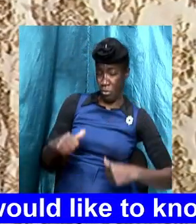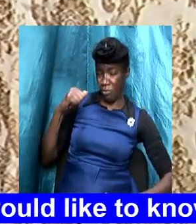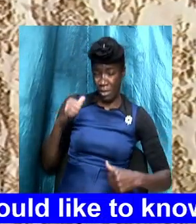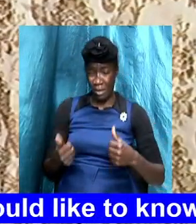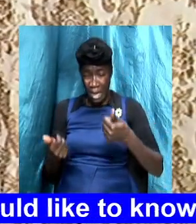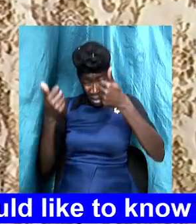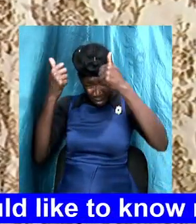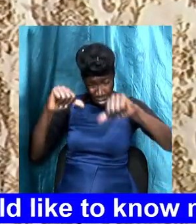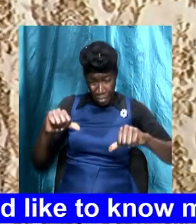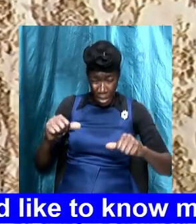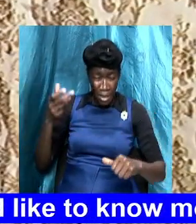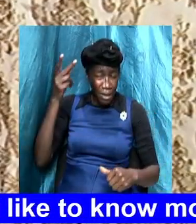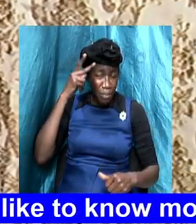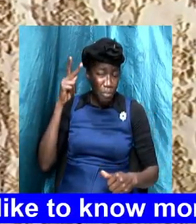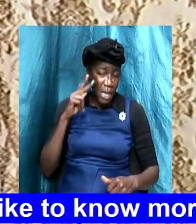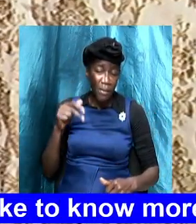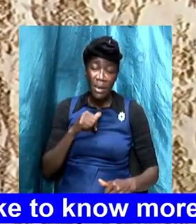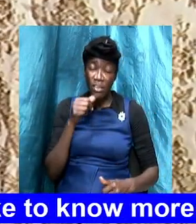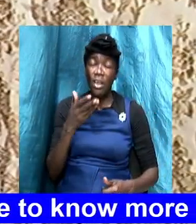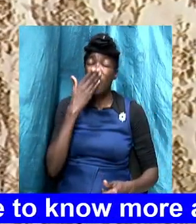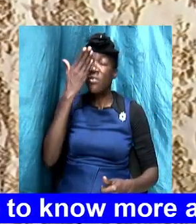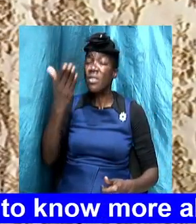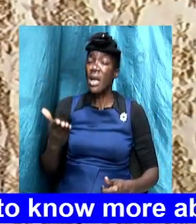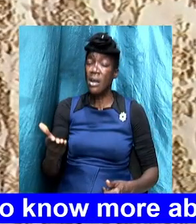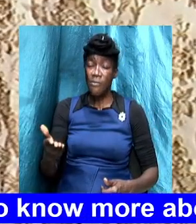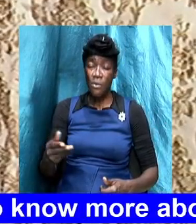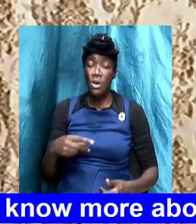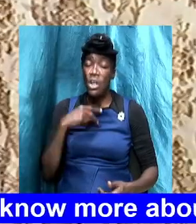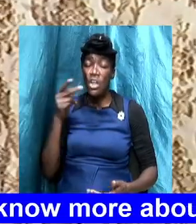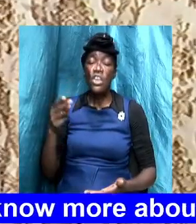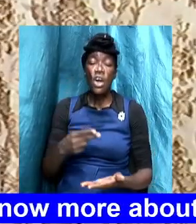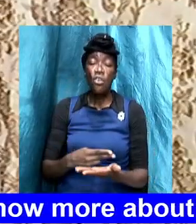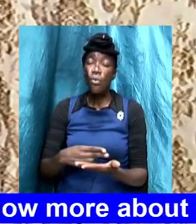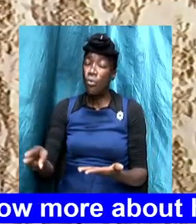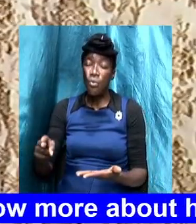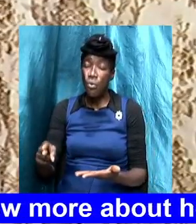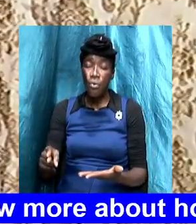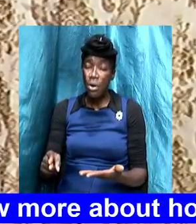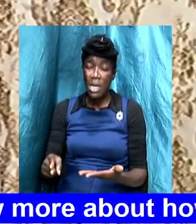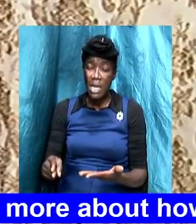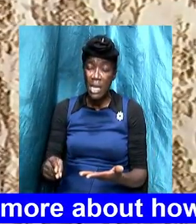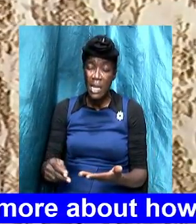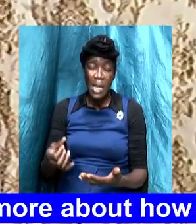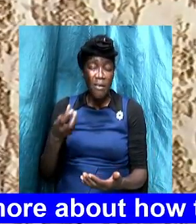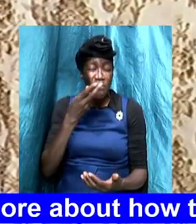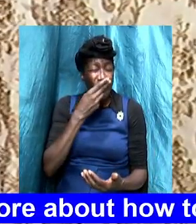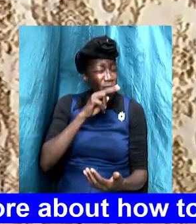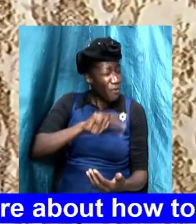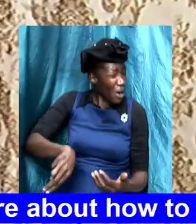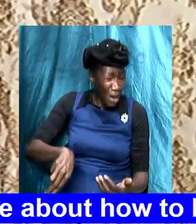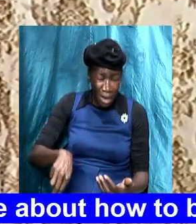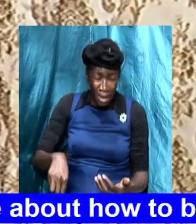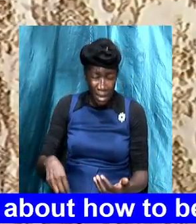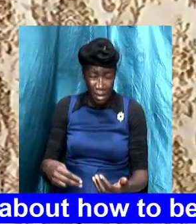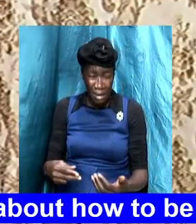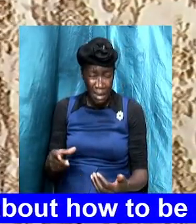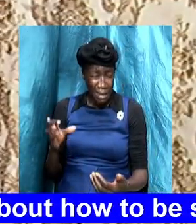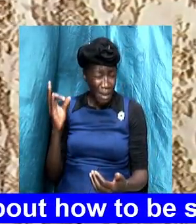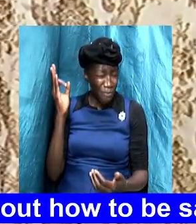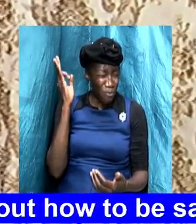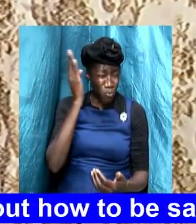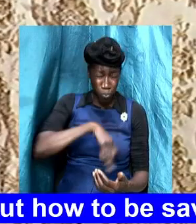disobedient to parents, unthankful, unholy, without natural affection, truth breakers, false accusers, incontinent and